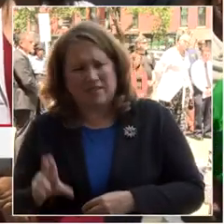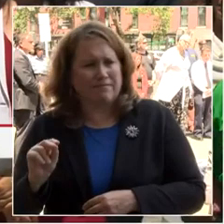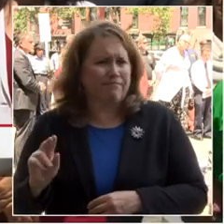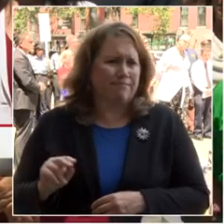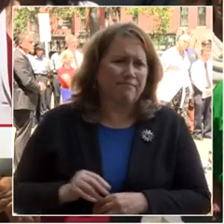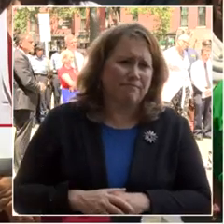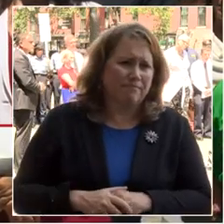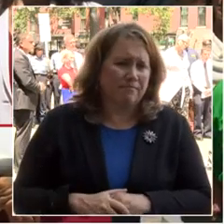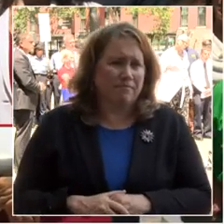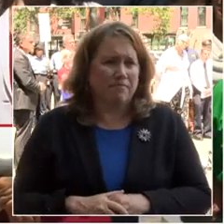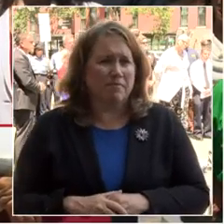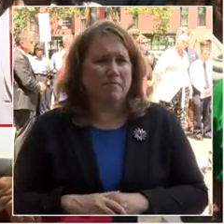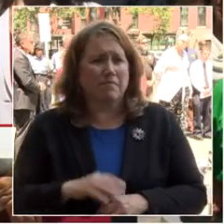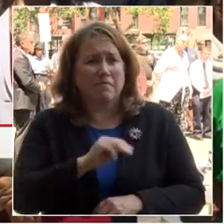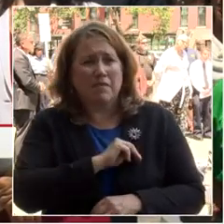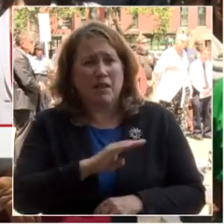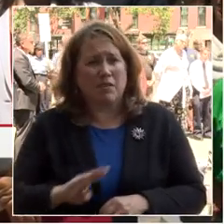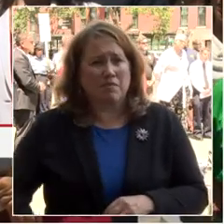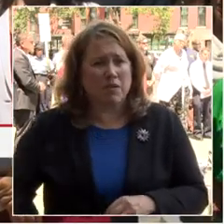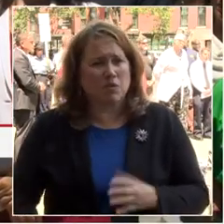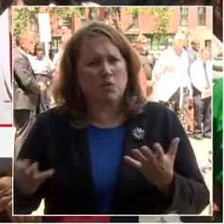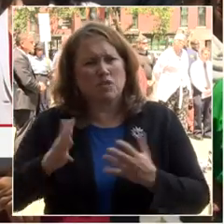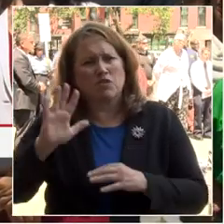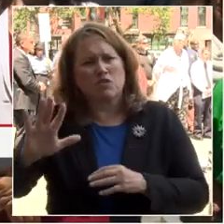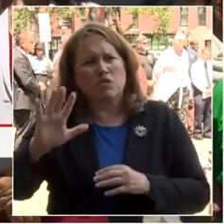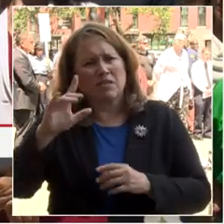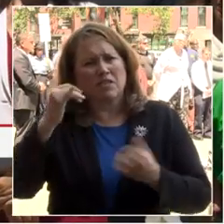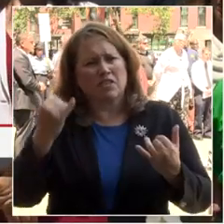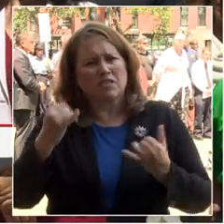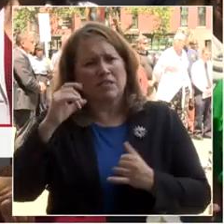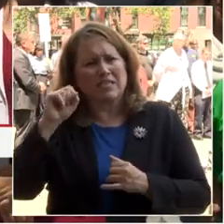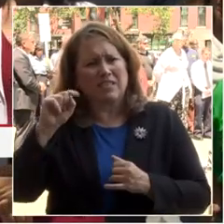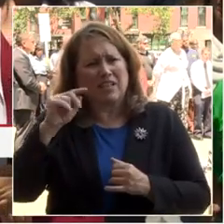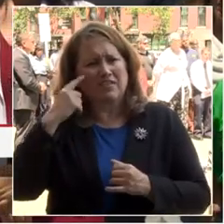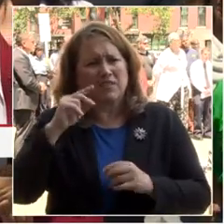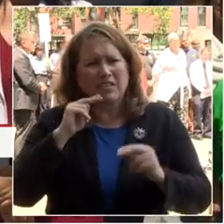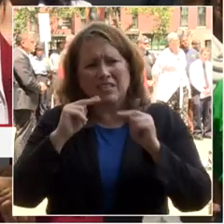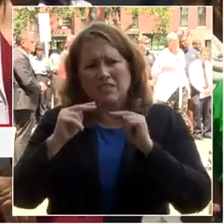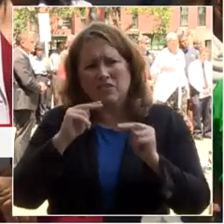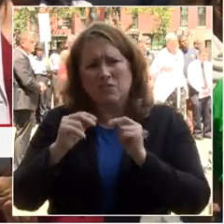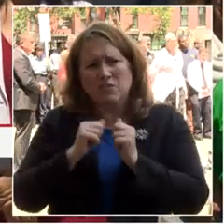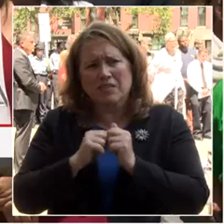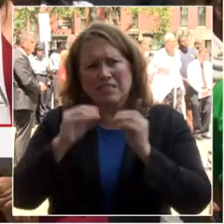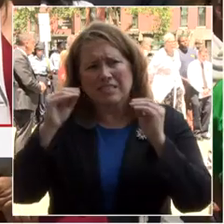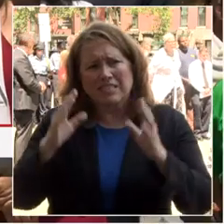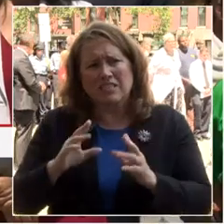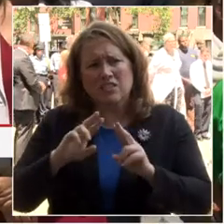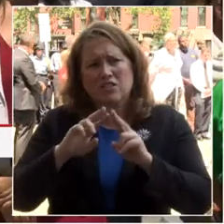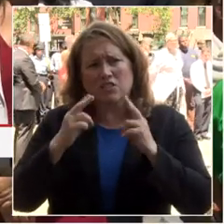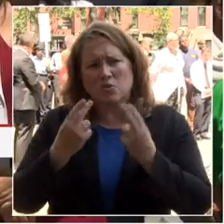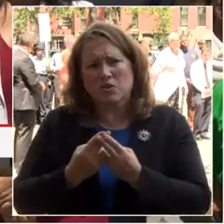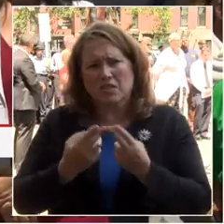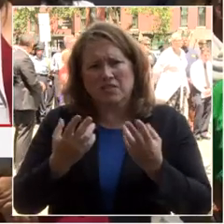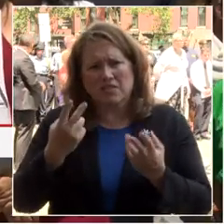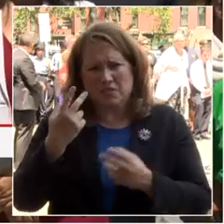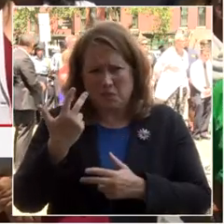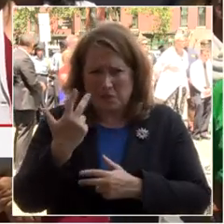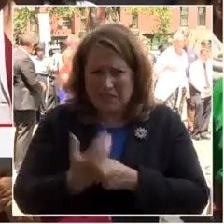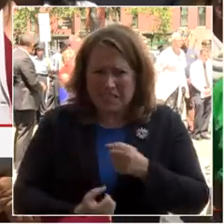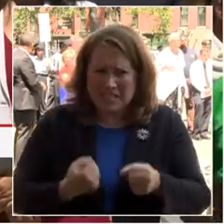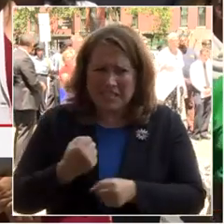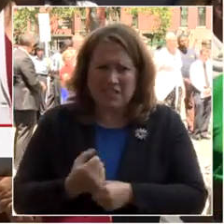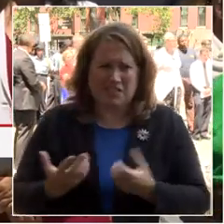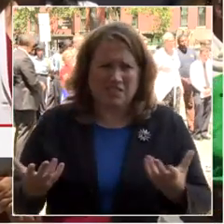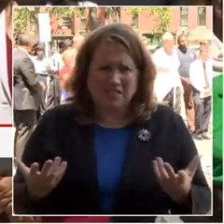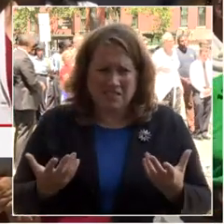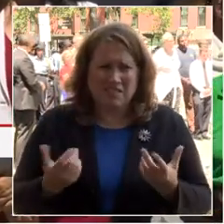Mayor Bowser, what is the current status of negotiations with the teachers union? It's been 3 years, and with the deaths of young people,